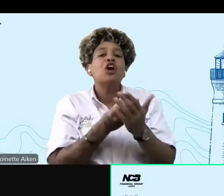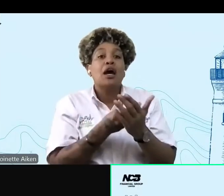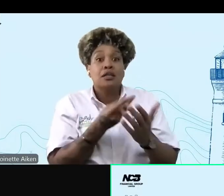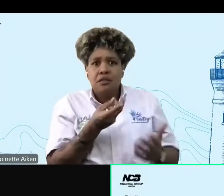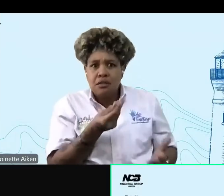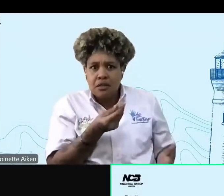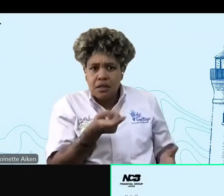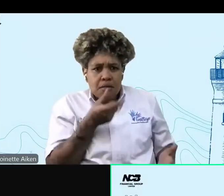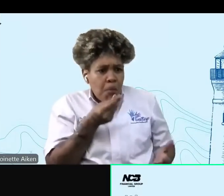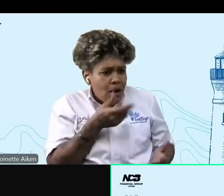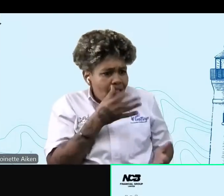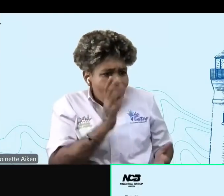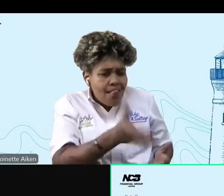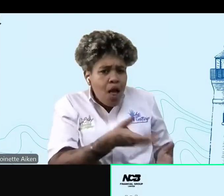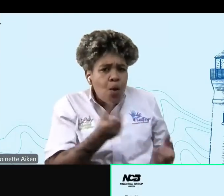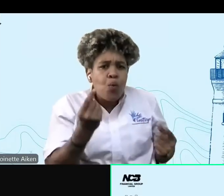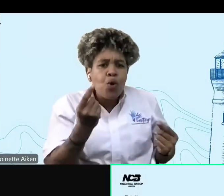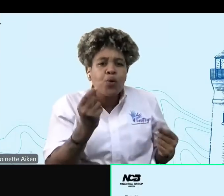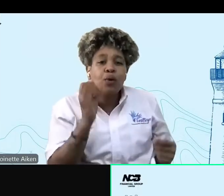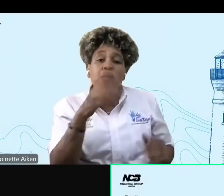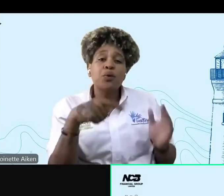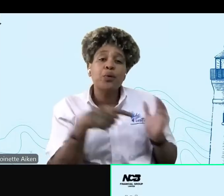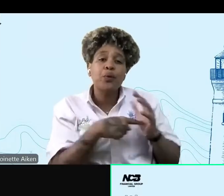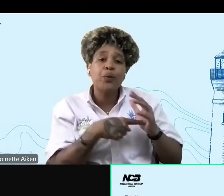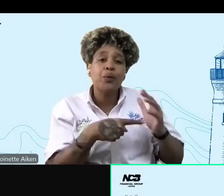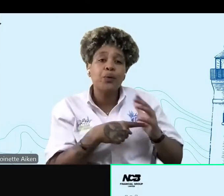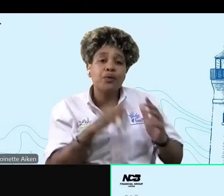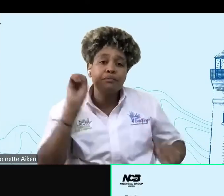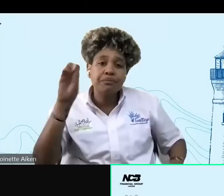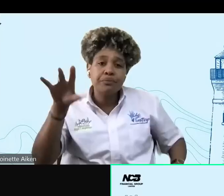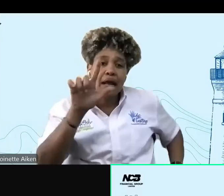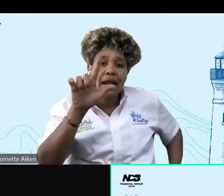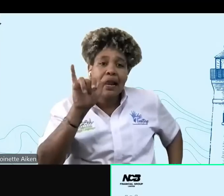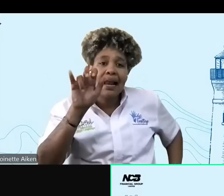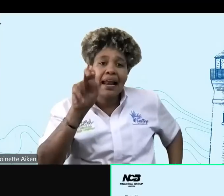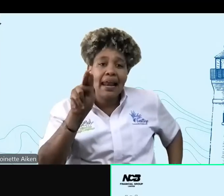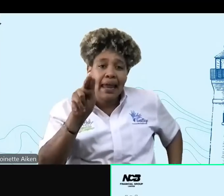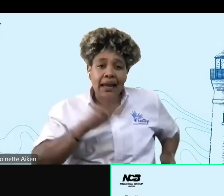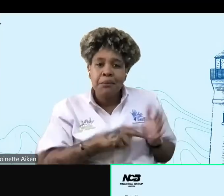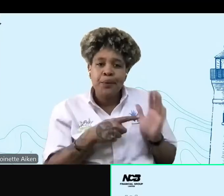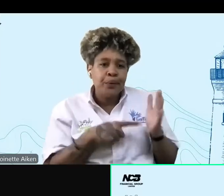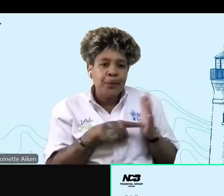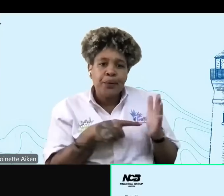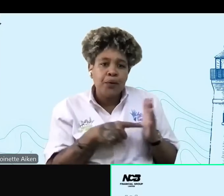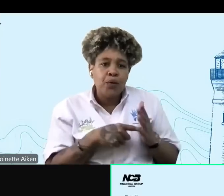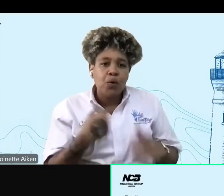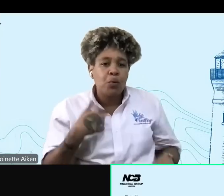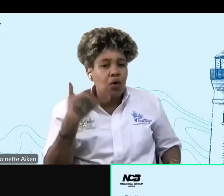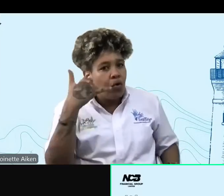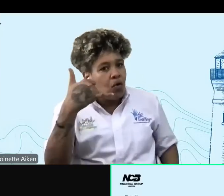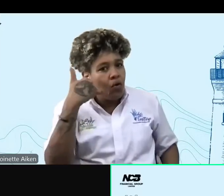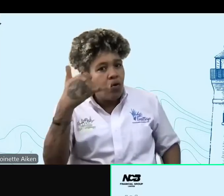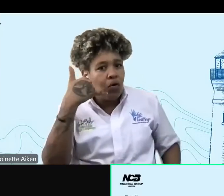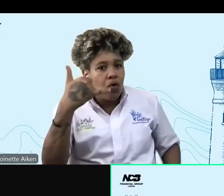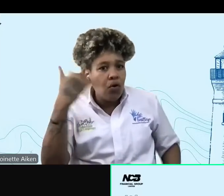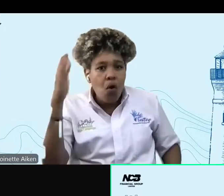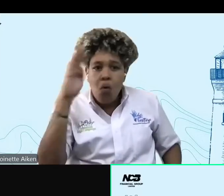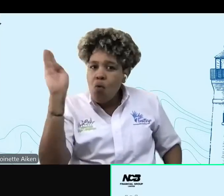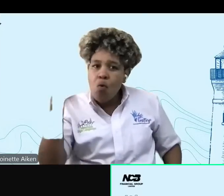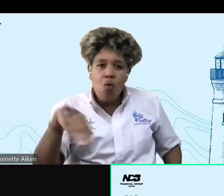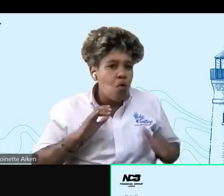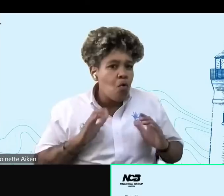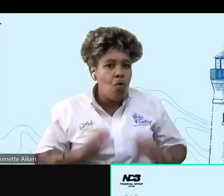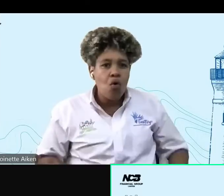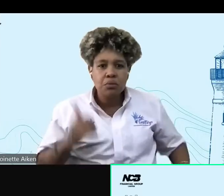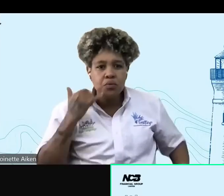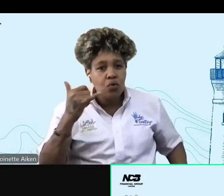taken, we would have put a lien on the account. We would have reached out to all of the customers advising that there has been